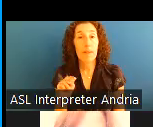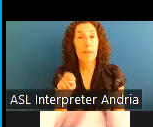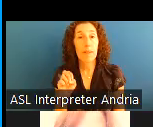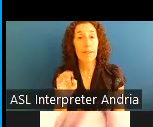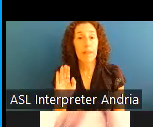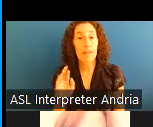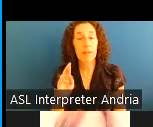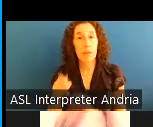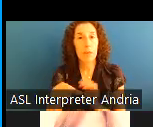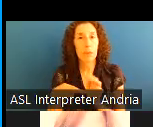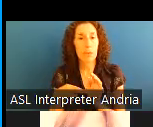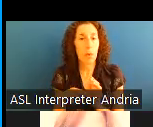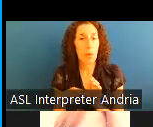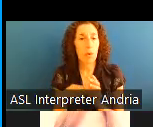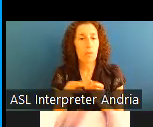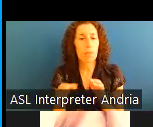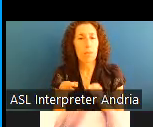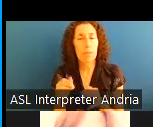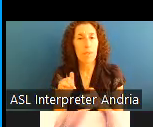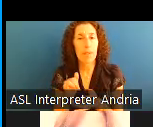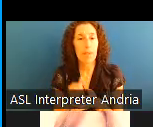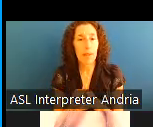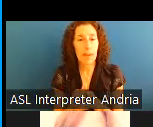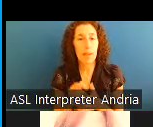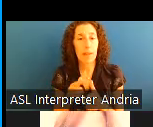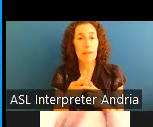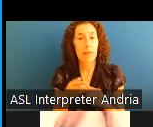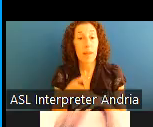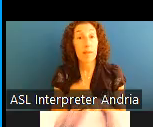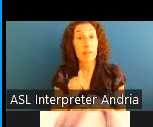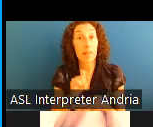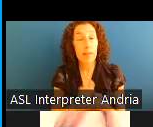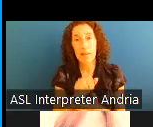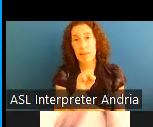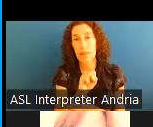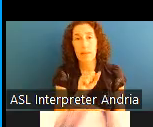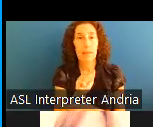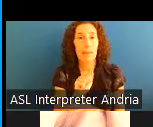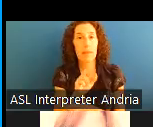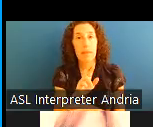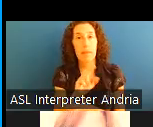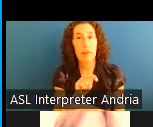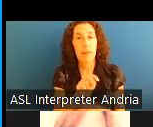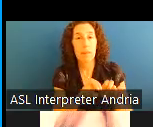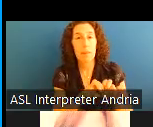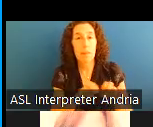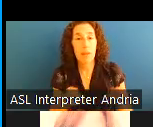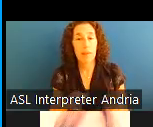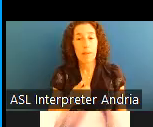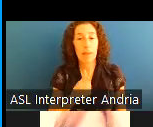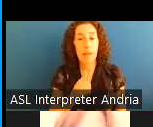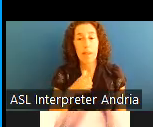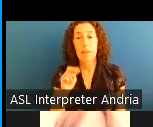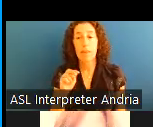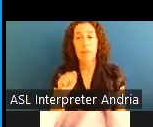final portion of today's presentation, which will be the SART panel. So just for some introduction to who I am, my name's Natalie.